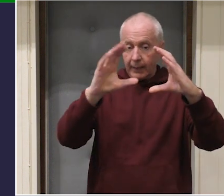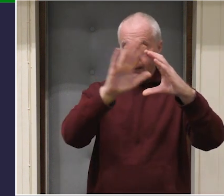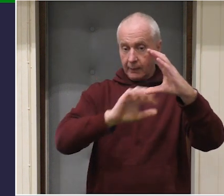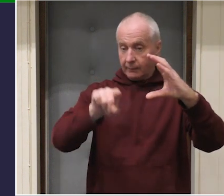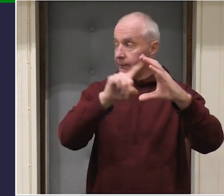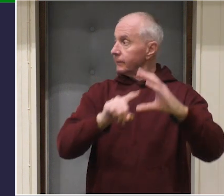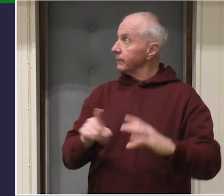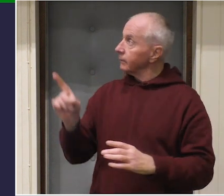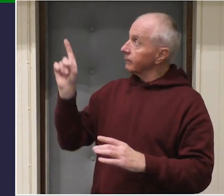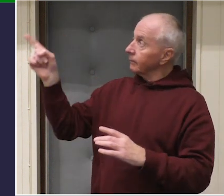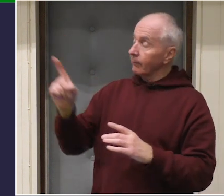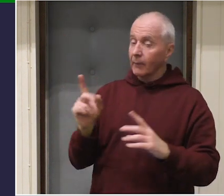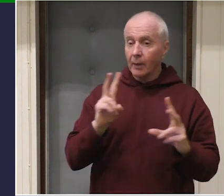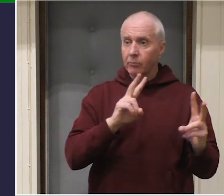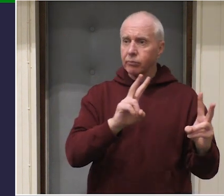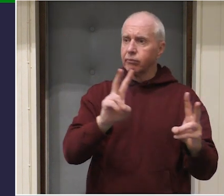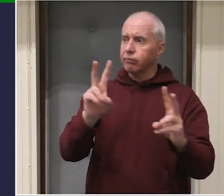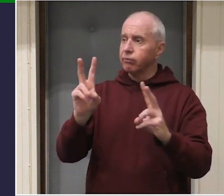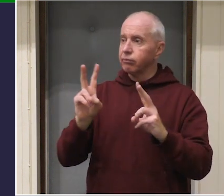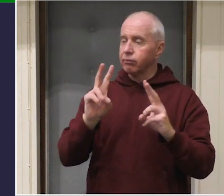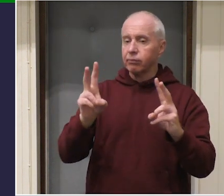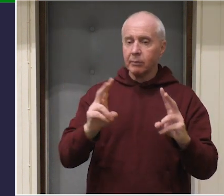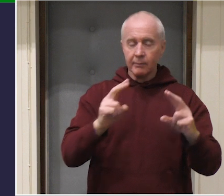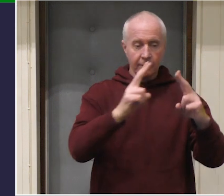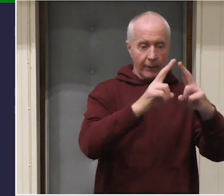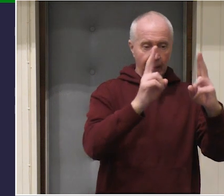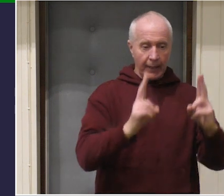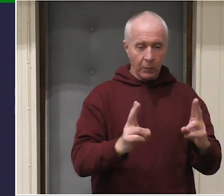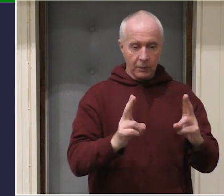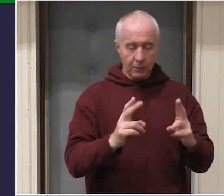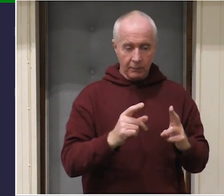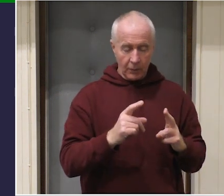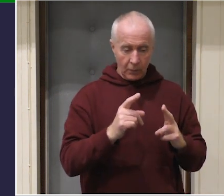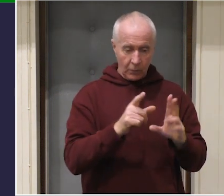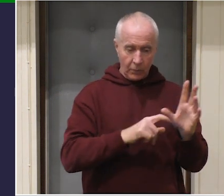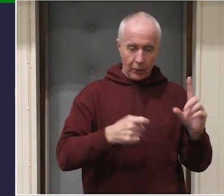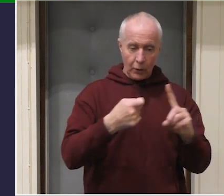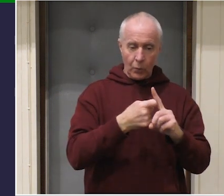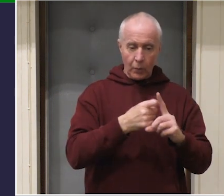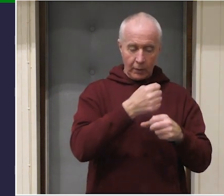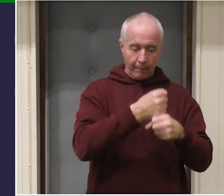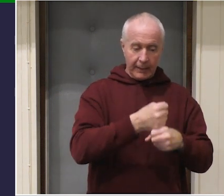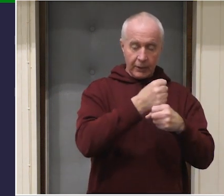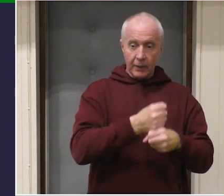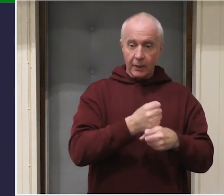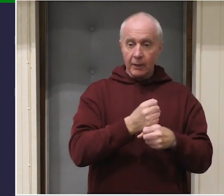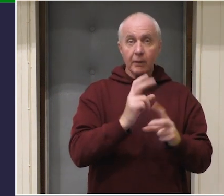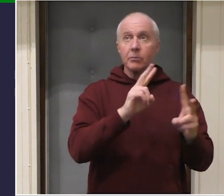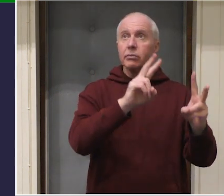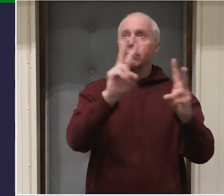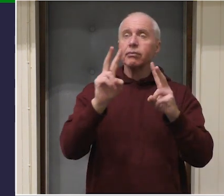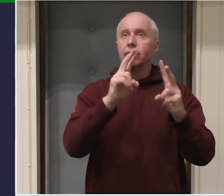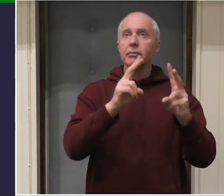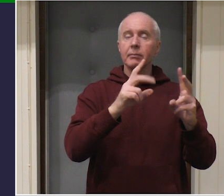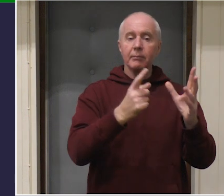He used to observe from a house behind York Minster. And he would measure the brightness of stars. He noticed